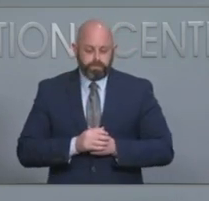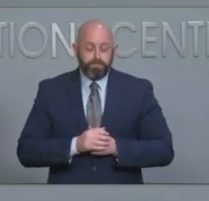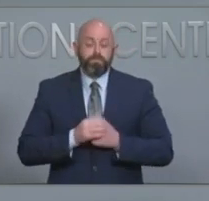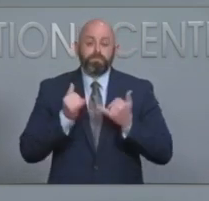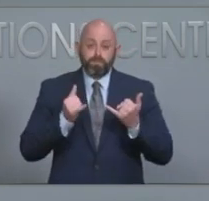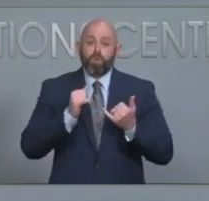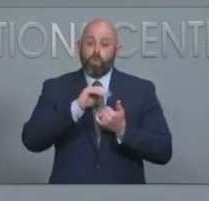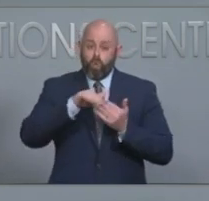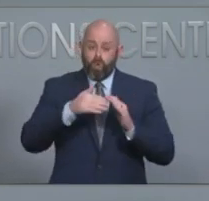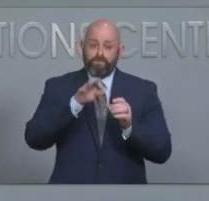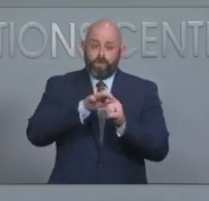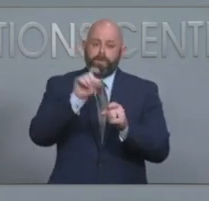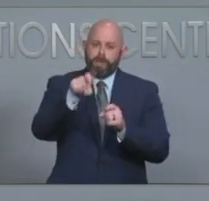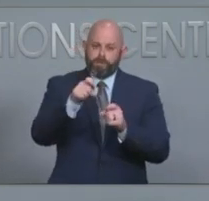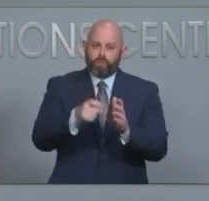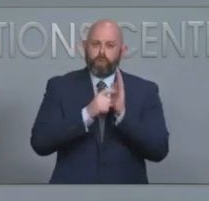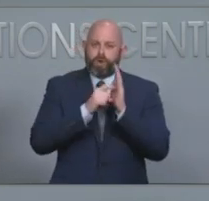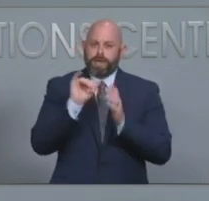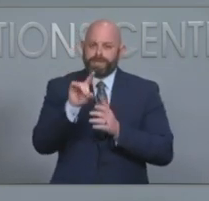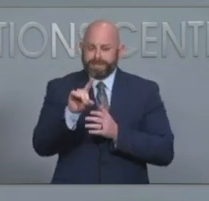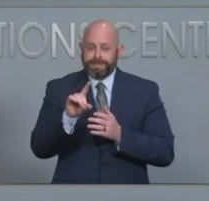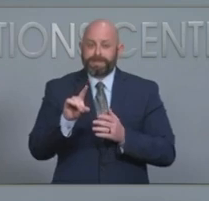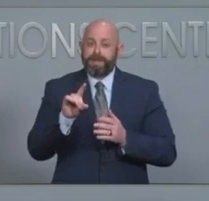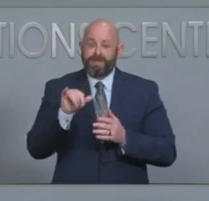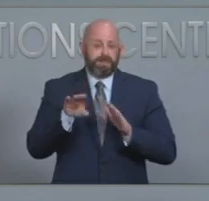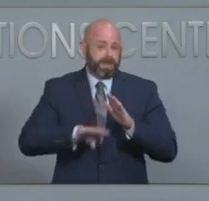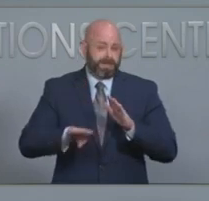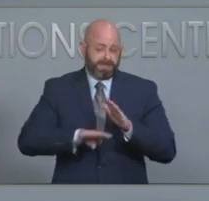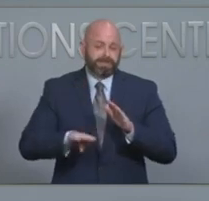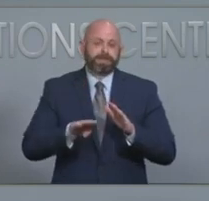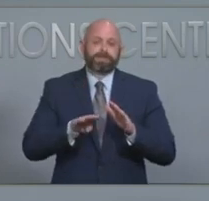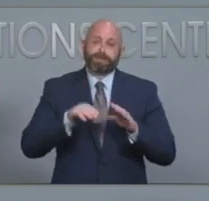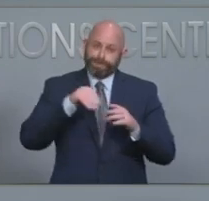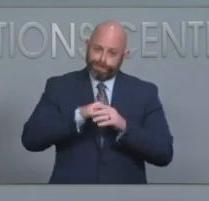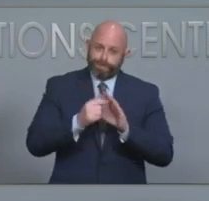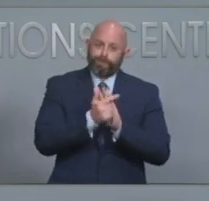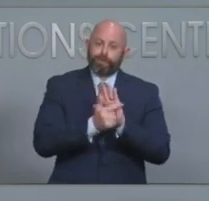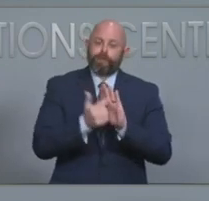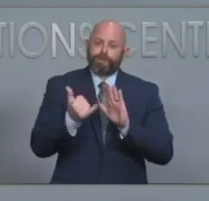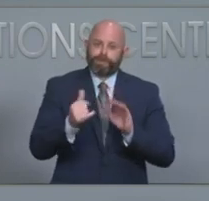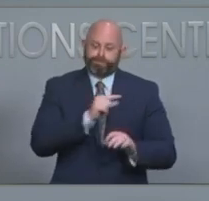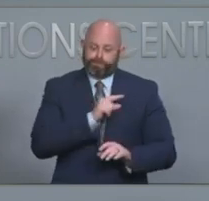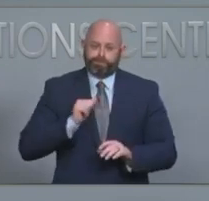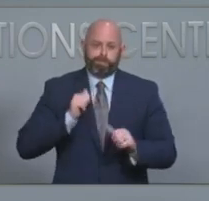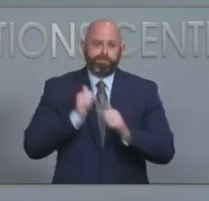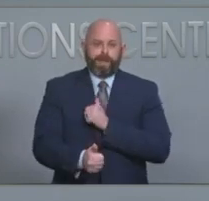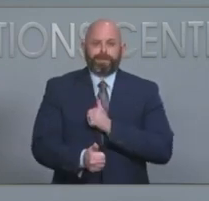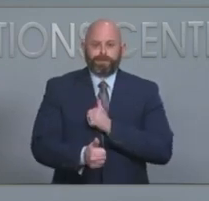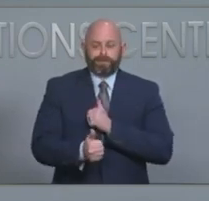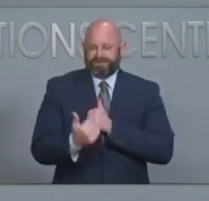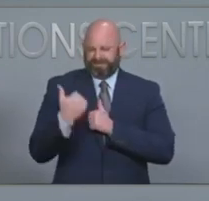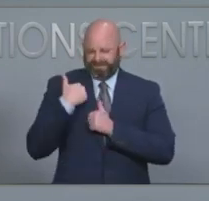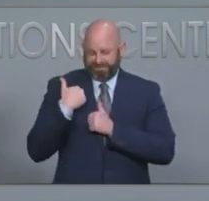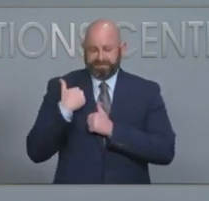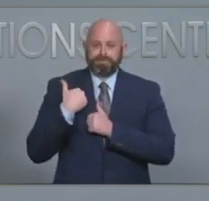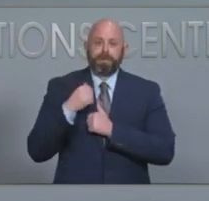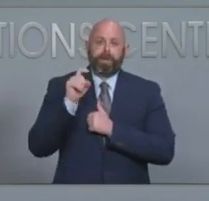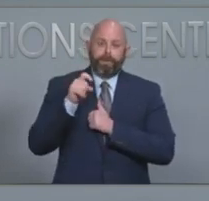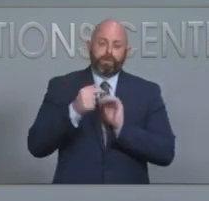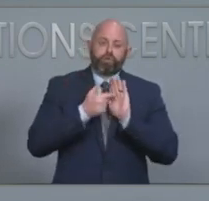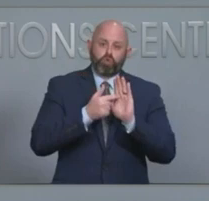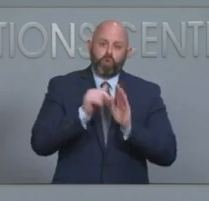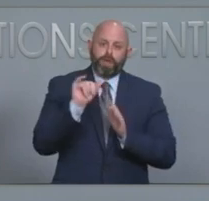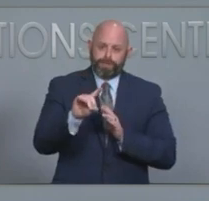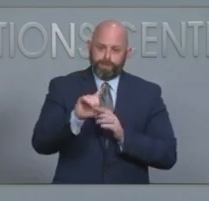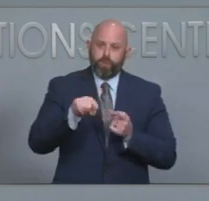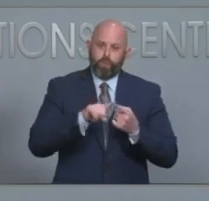requirements are fairly basic, and they're in statute. They're in the law that was passed by the General Assembly. You are going to be asked to show your photo ID when you show up to